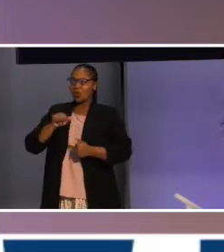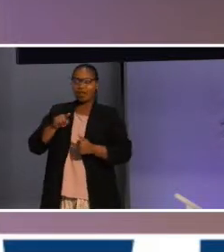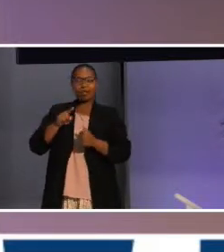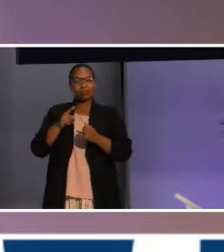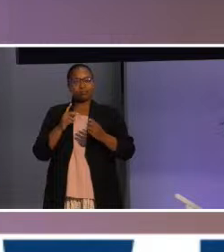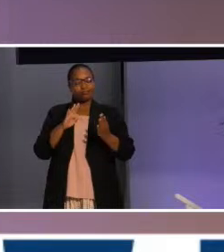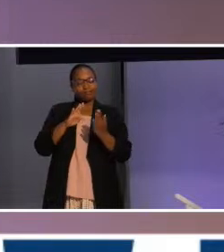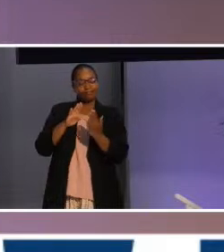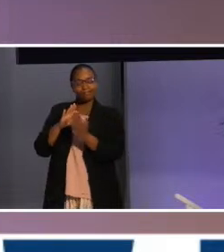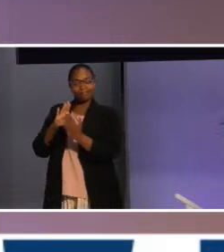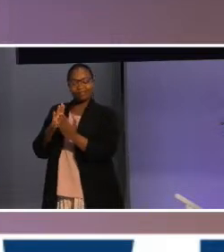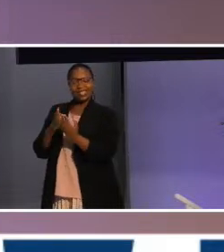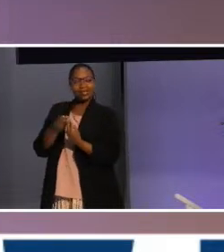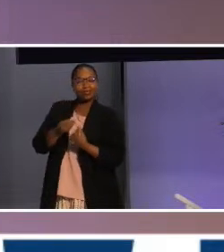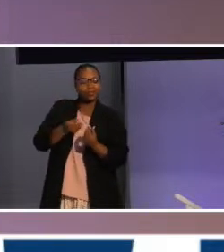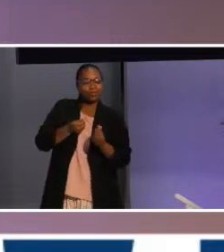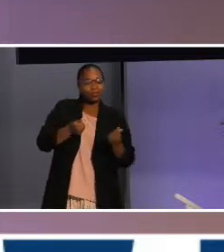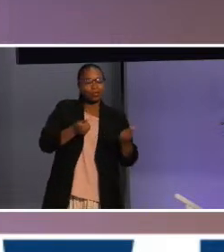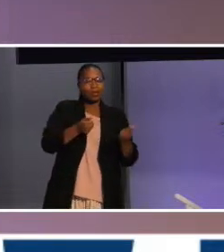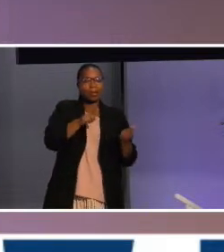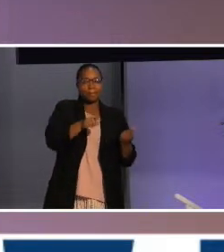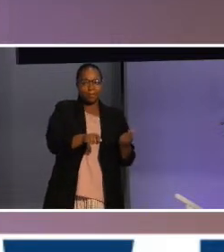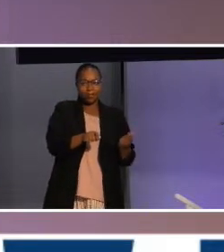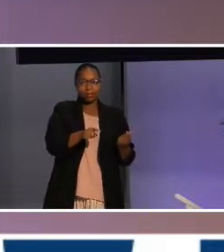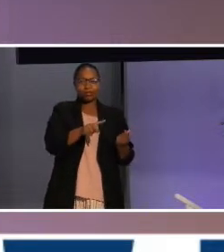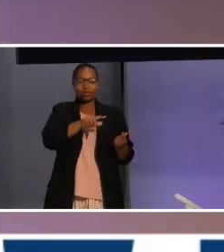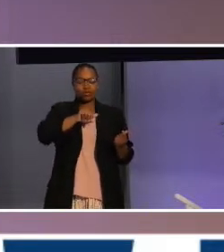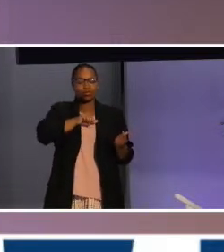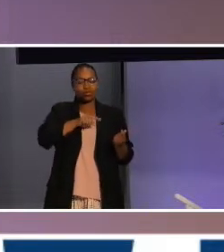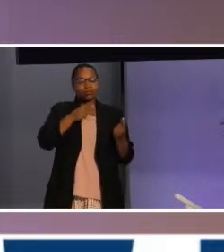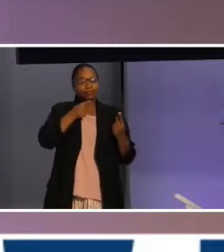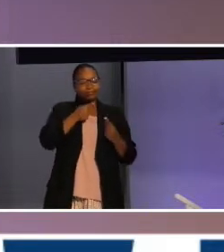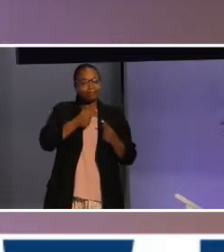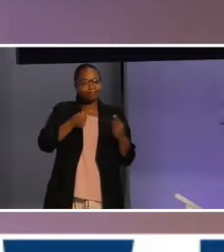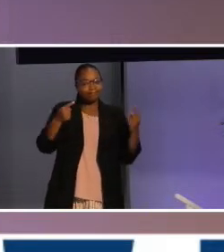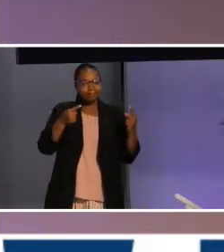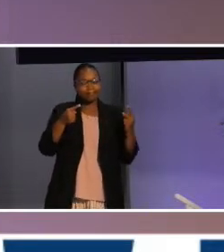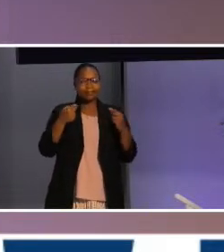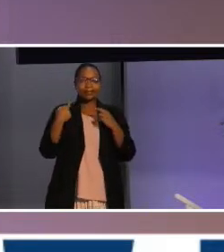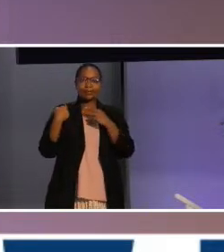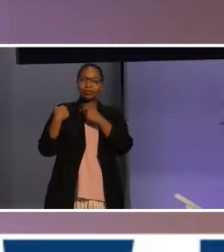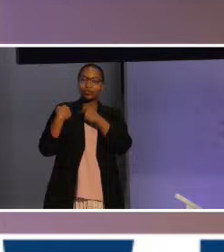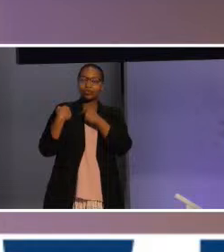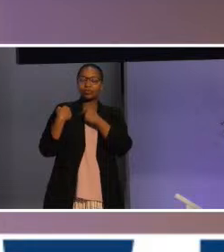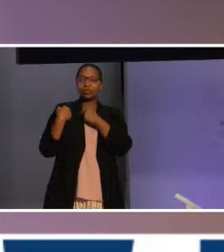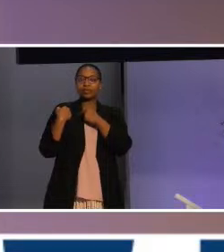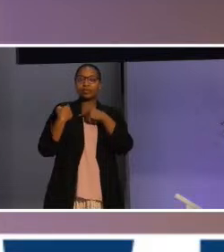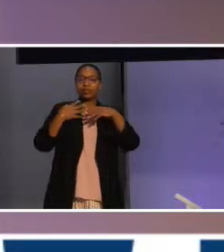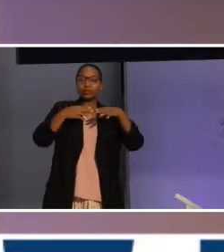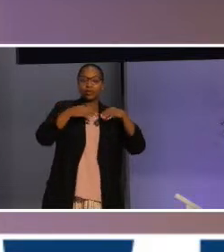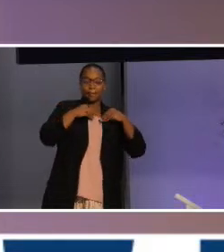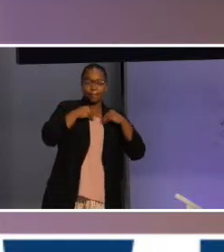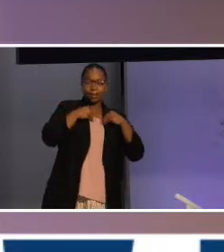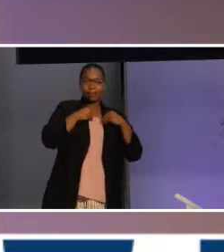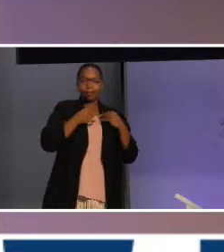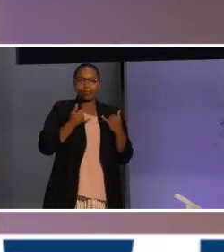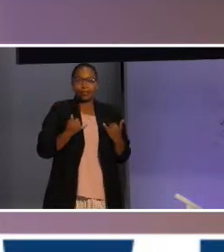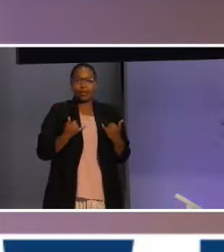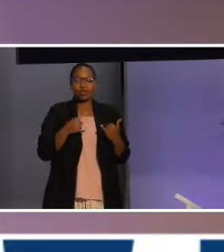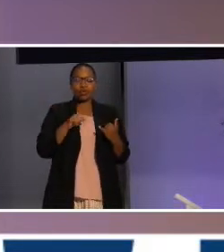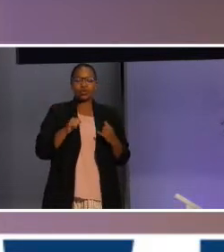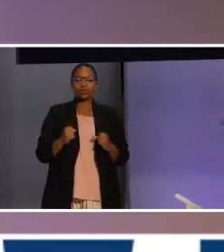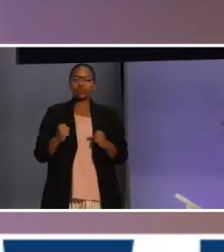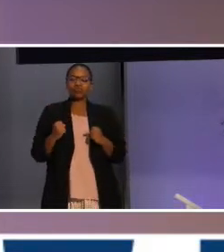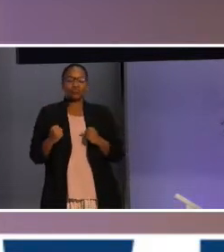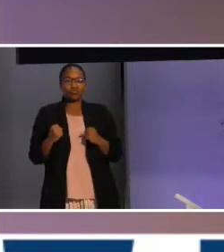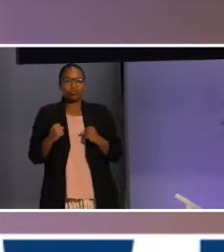And we pray that even as we deal with this responsibility, we are strengthened and can count